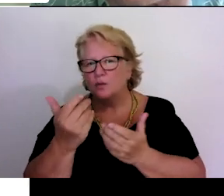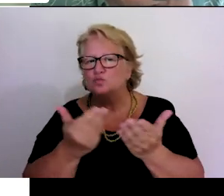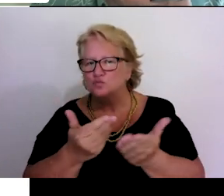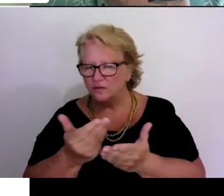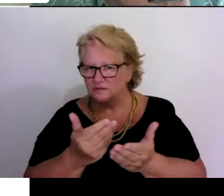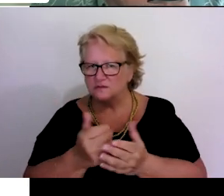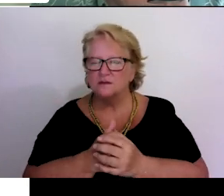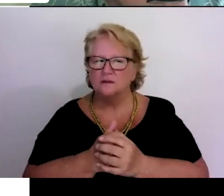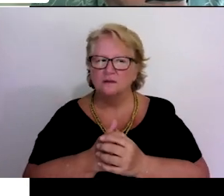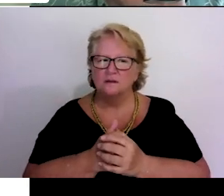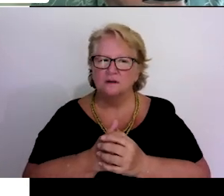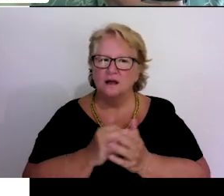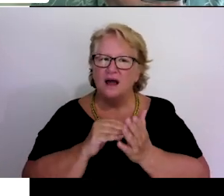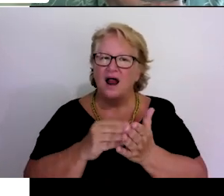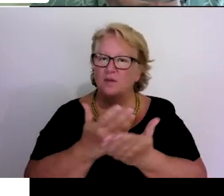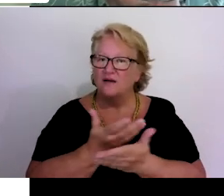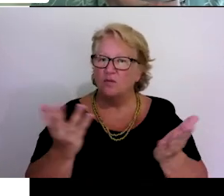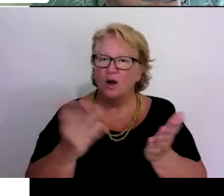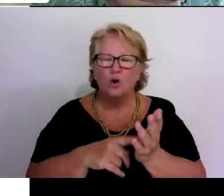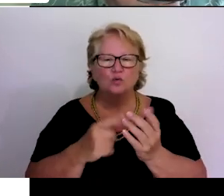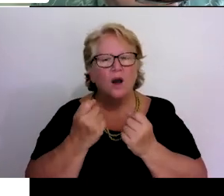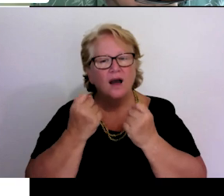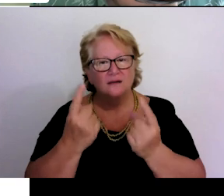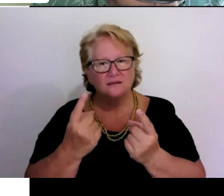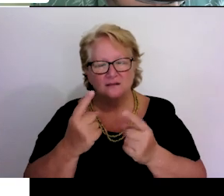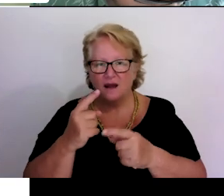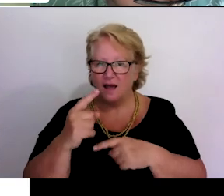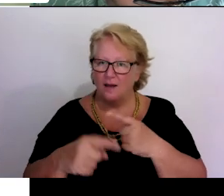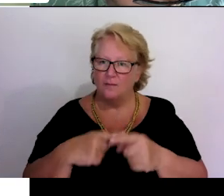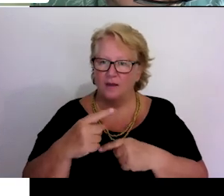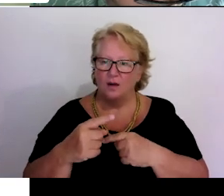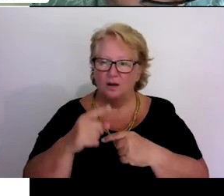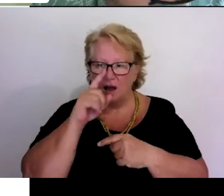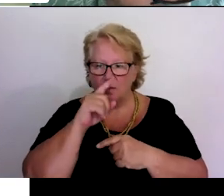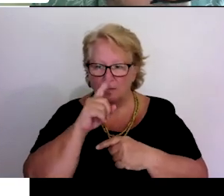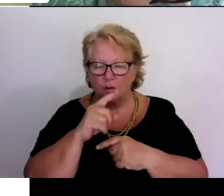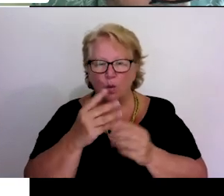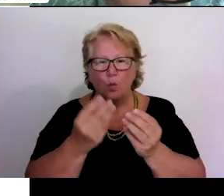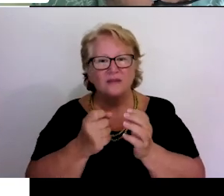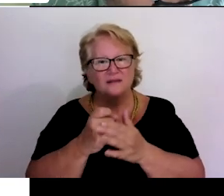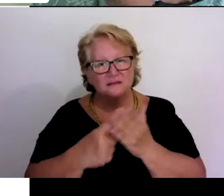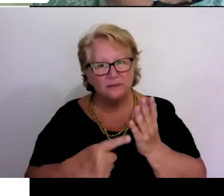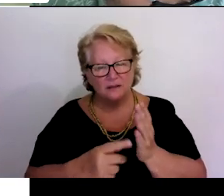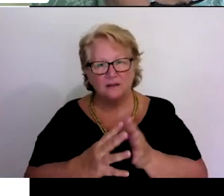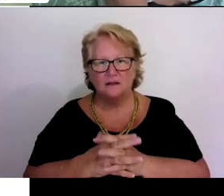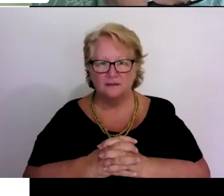services, help everyone understand about people with